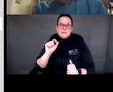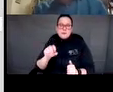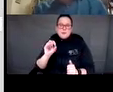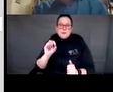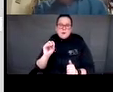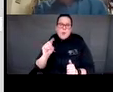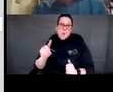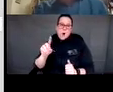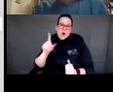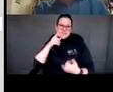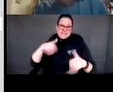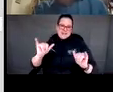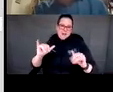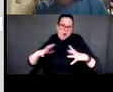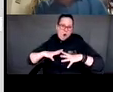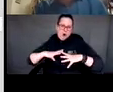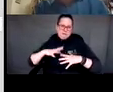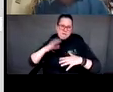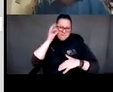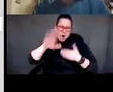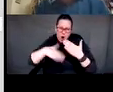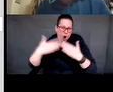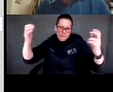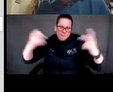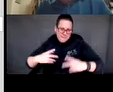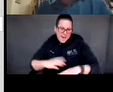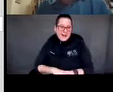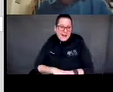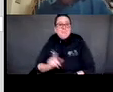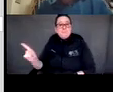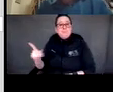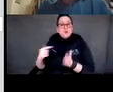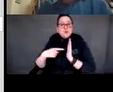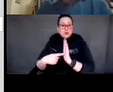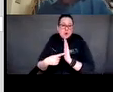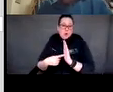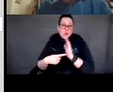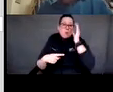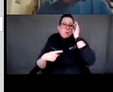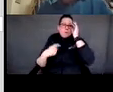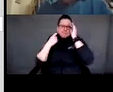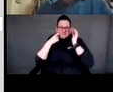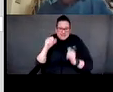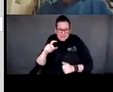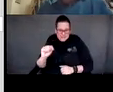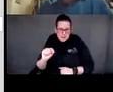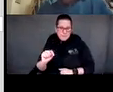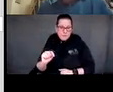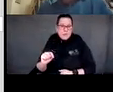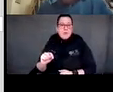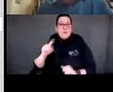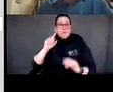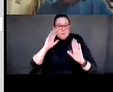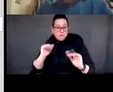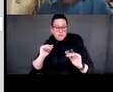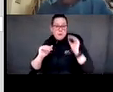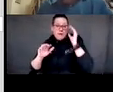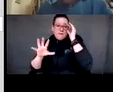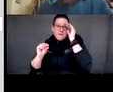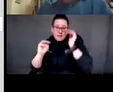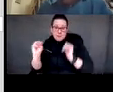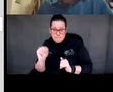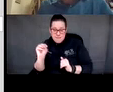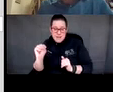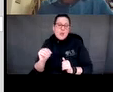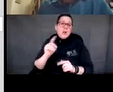The next slide just shows it in terms of a chart. Again, we had a margin of almost $50 million top line versus a budgeted loss of $23